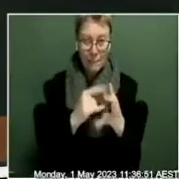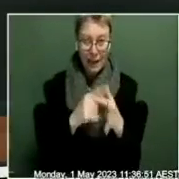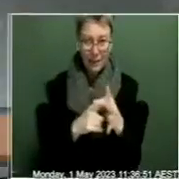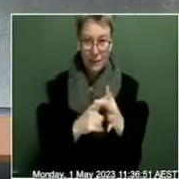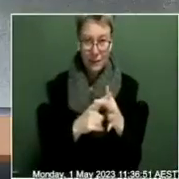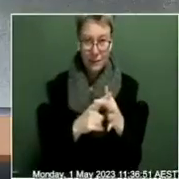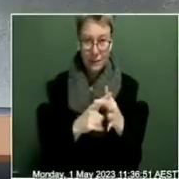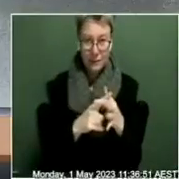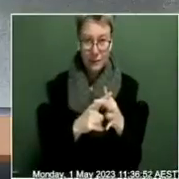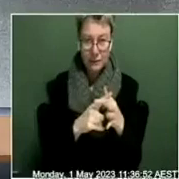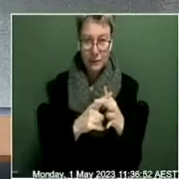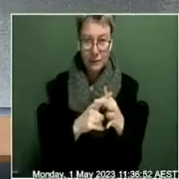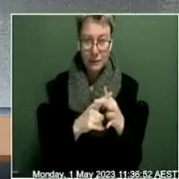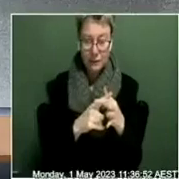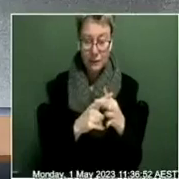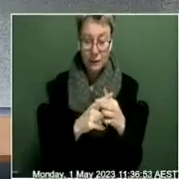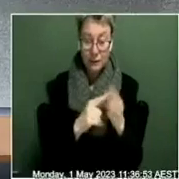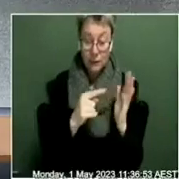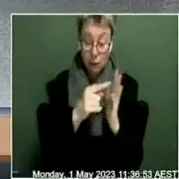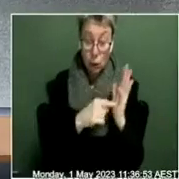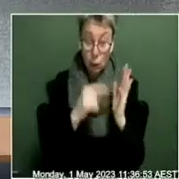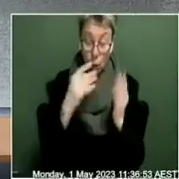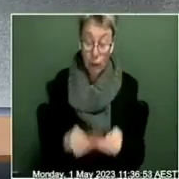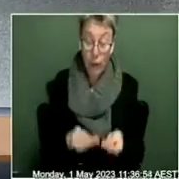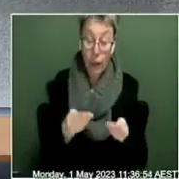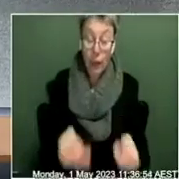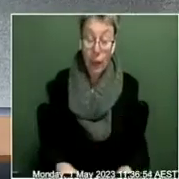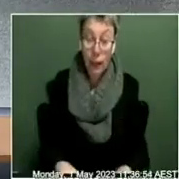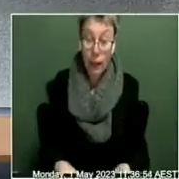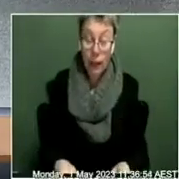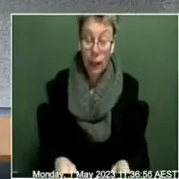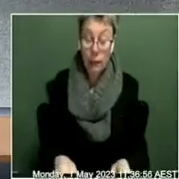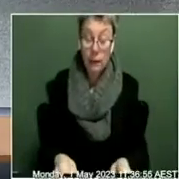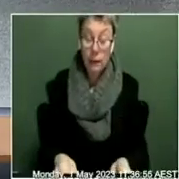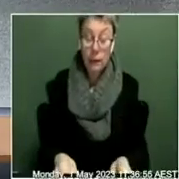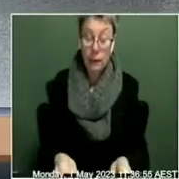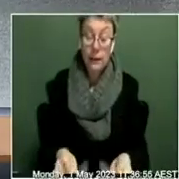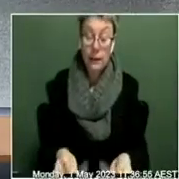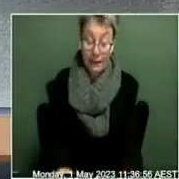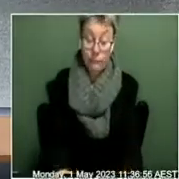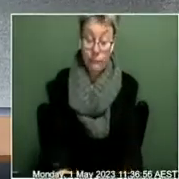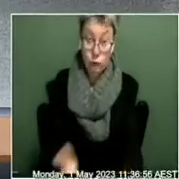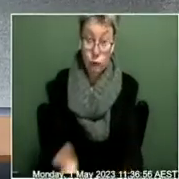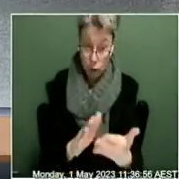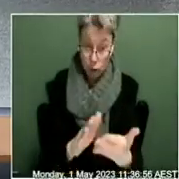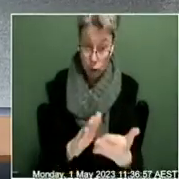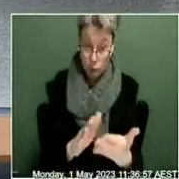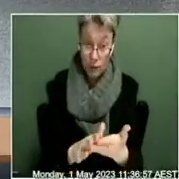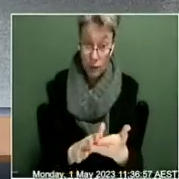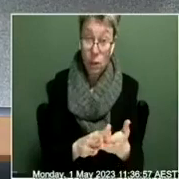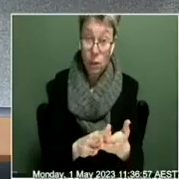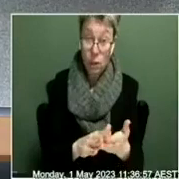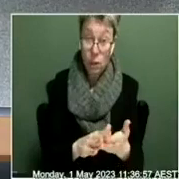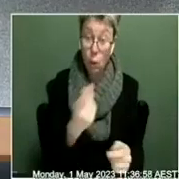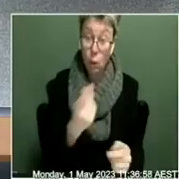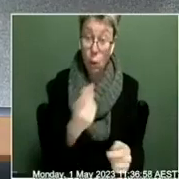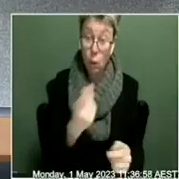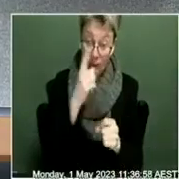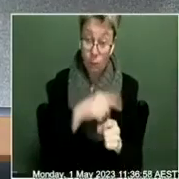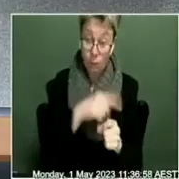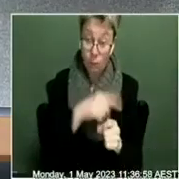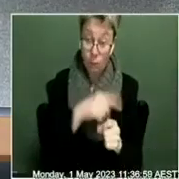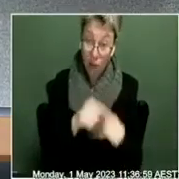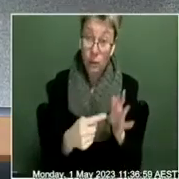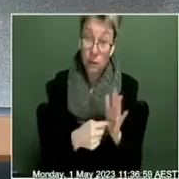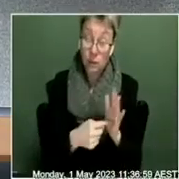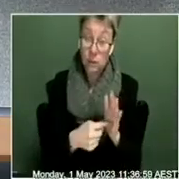forum. And that's why I go back to the forum. I acknowledge the conversation we've just had about authority, but the idea